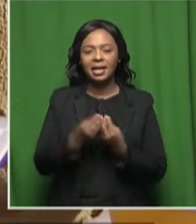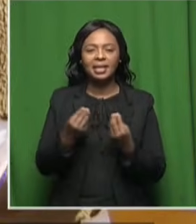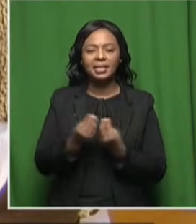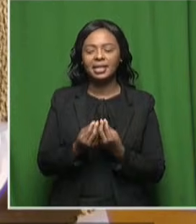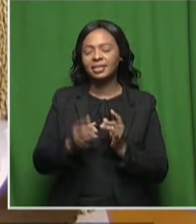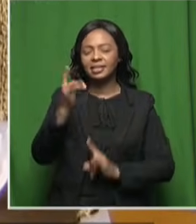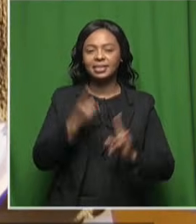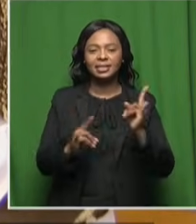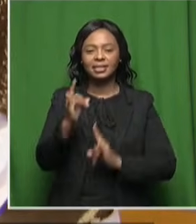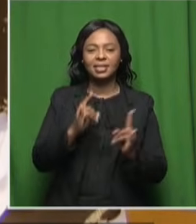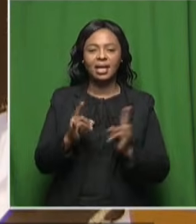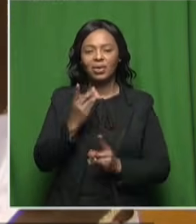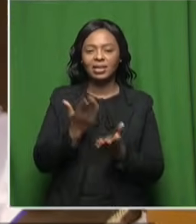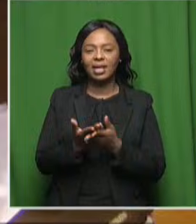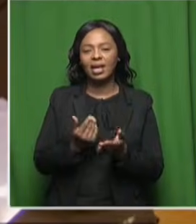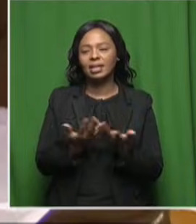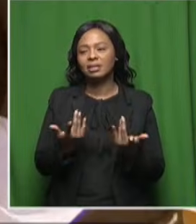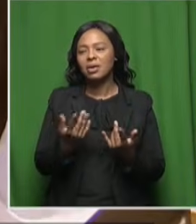town of Velddrif offer?